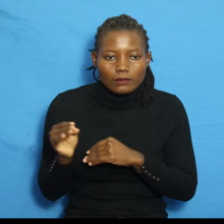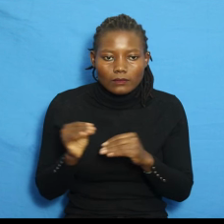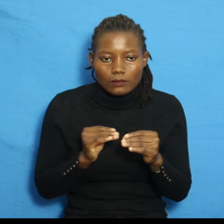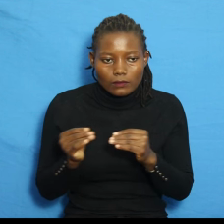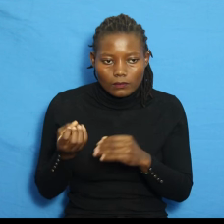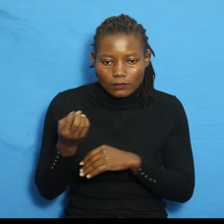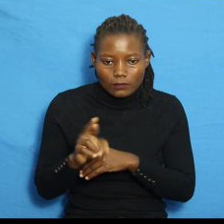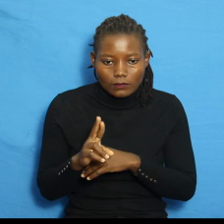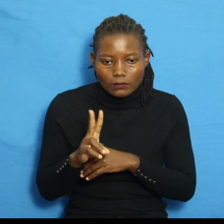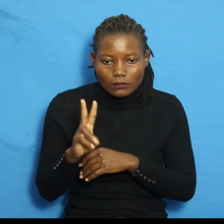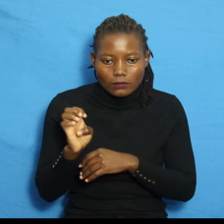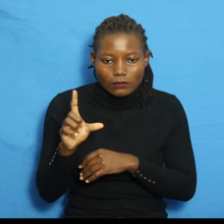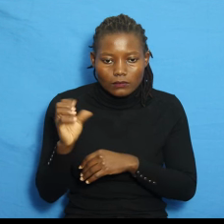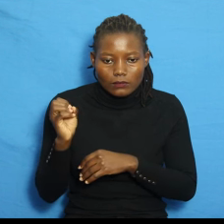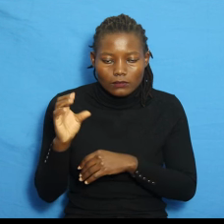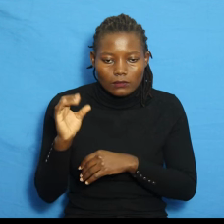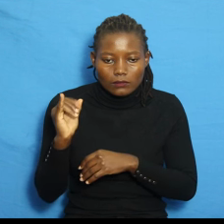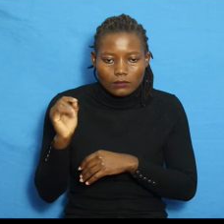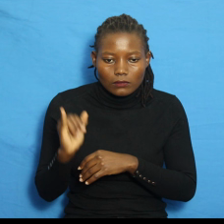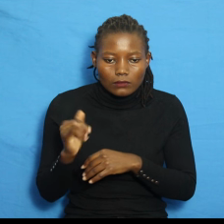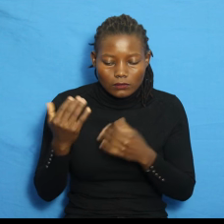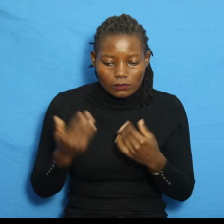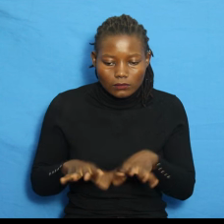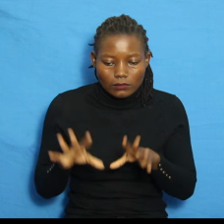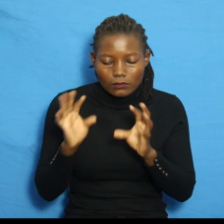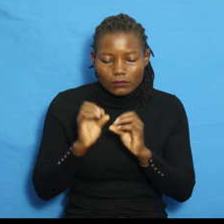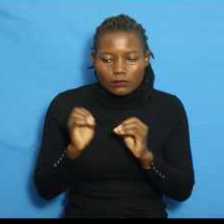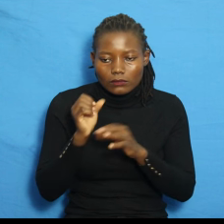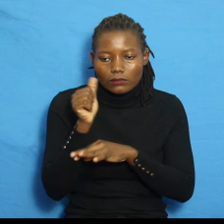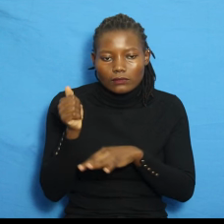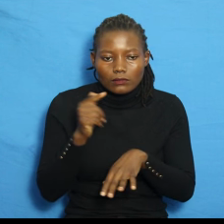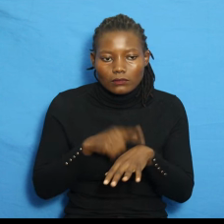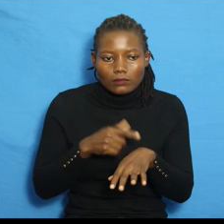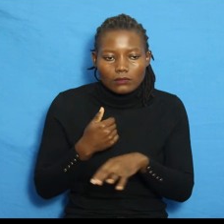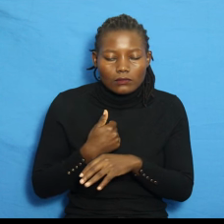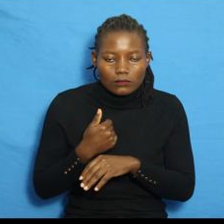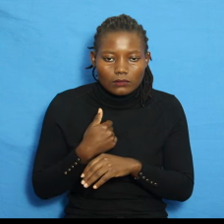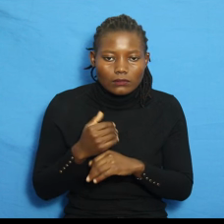advantageous if acceleration or if velocity is not lost.